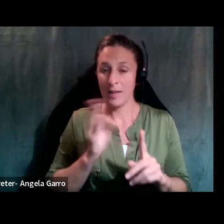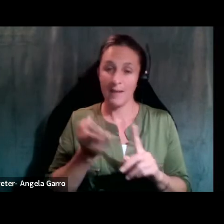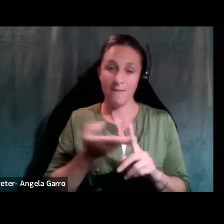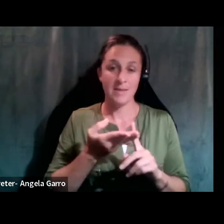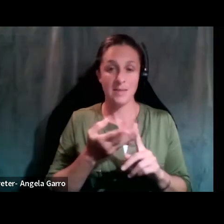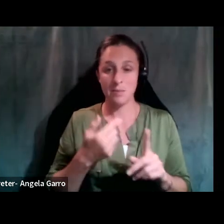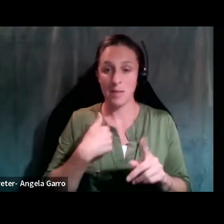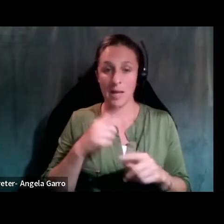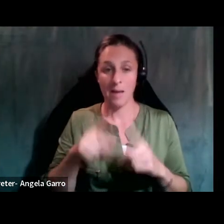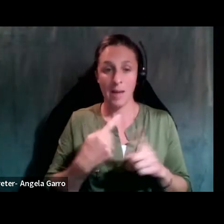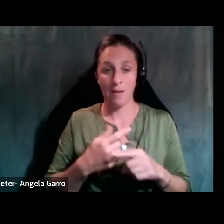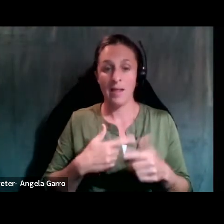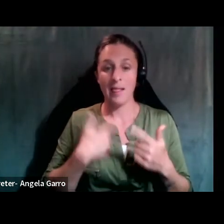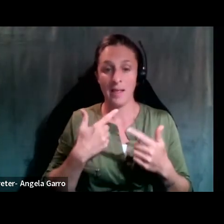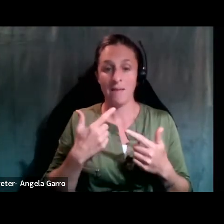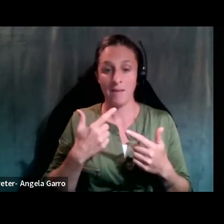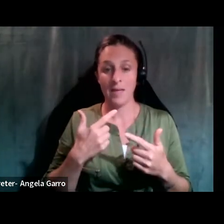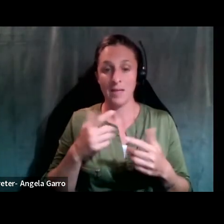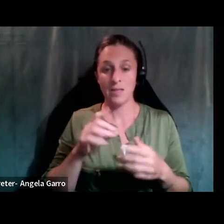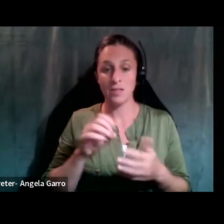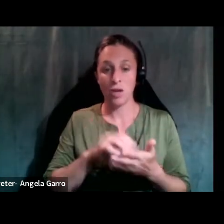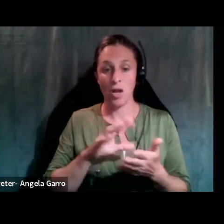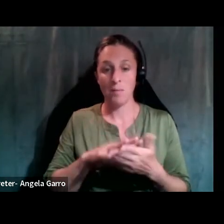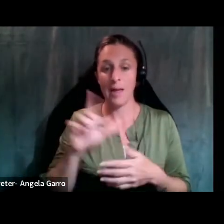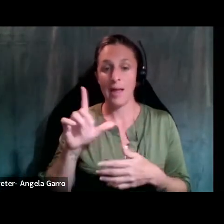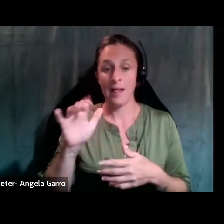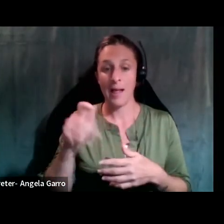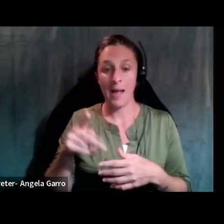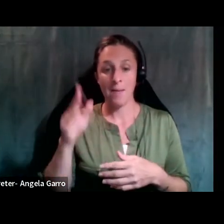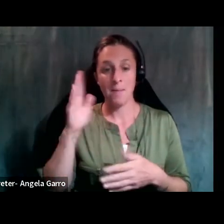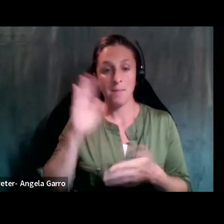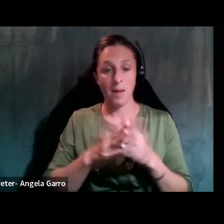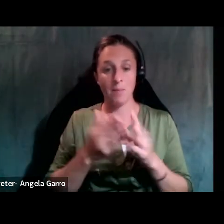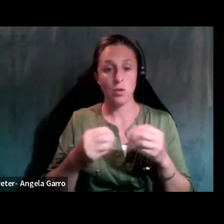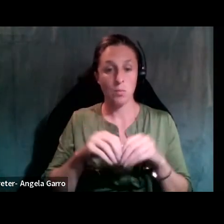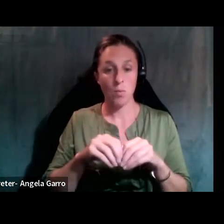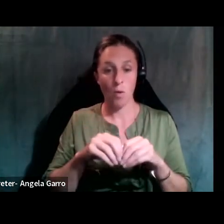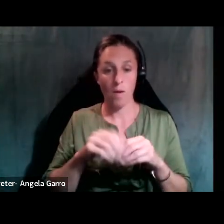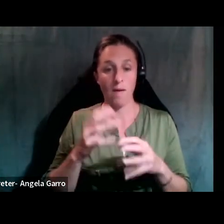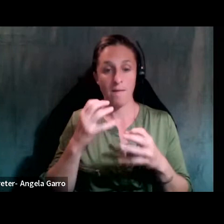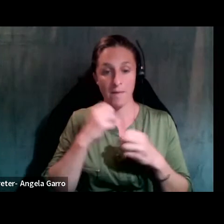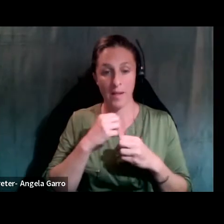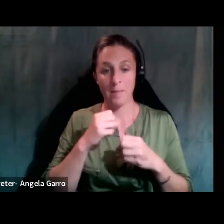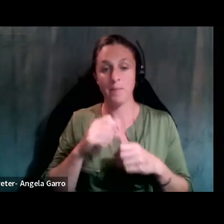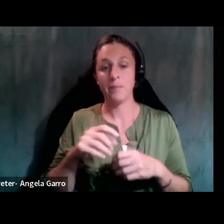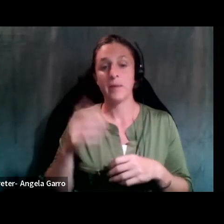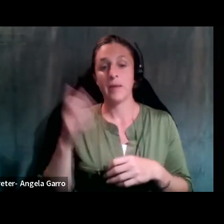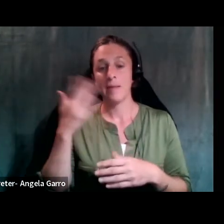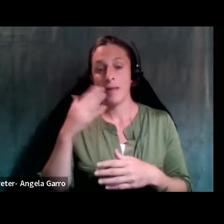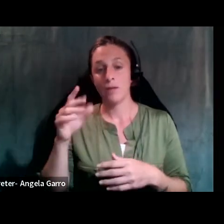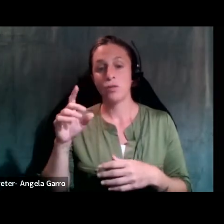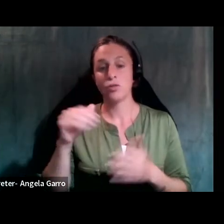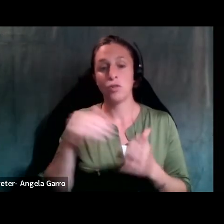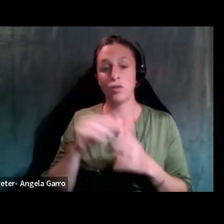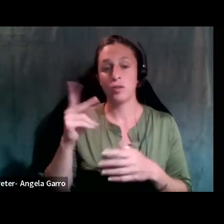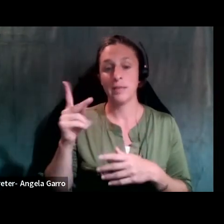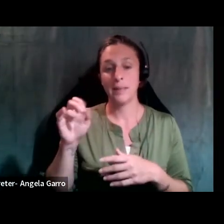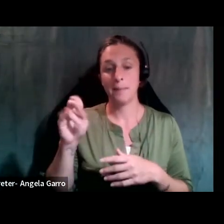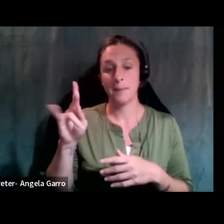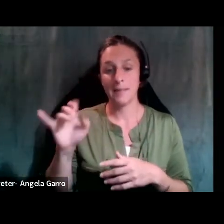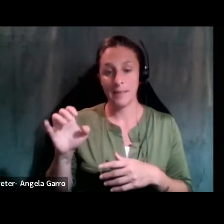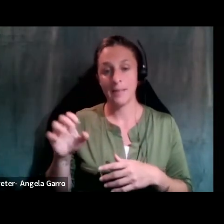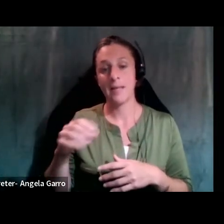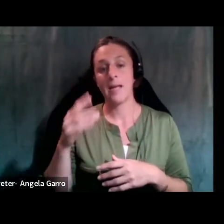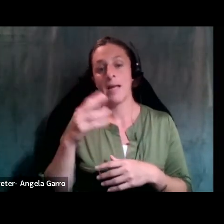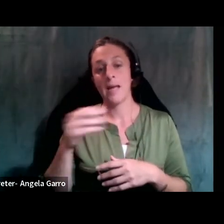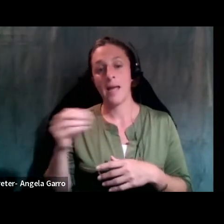document. LCAP becomes so much more valuable thanks to Dr. Kemke and thanks to Brian Simmons, because you've made it an